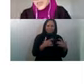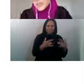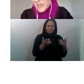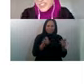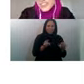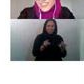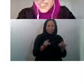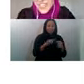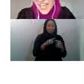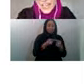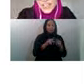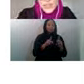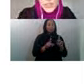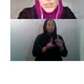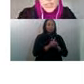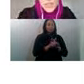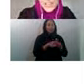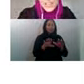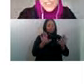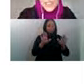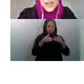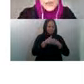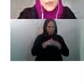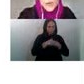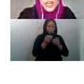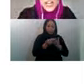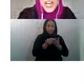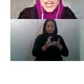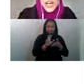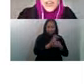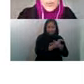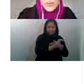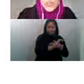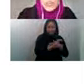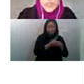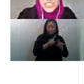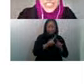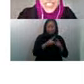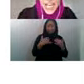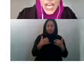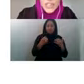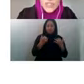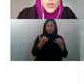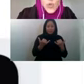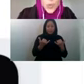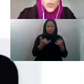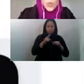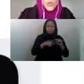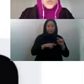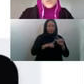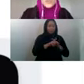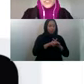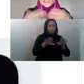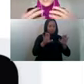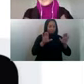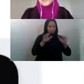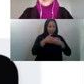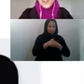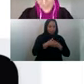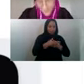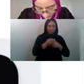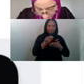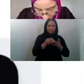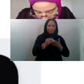can't go to the masjid, it's had a huge impact for the Muslim community. And so what we've found